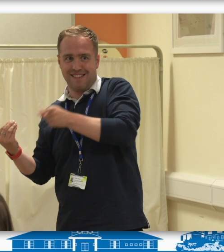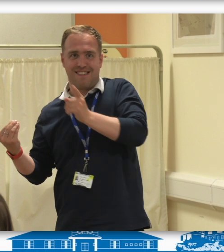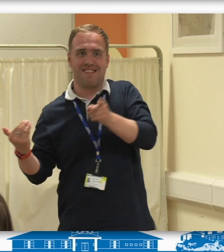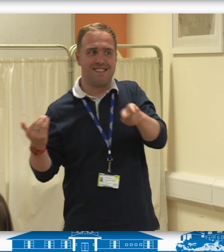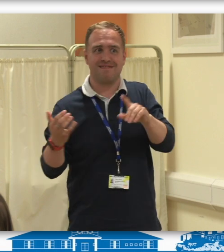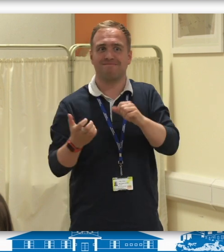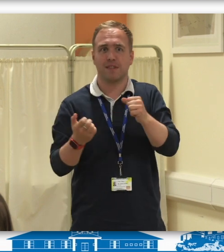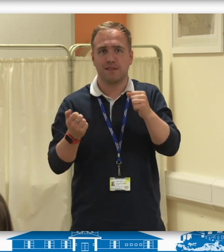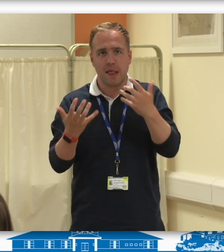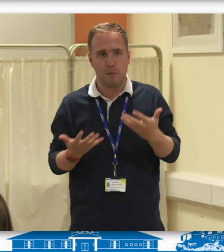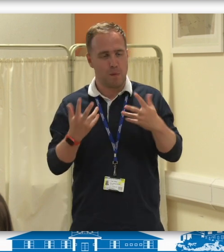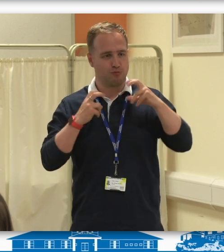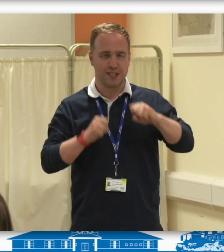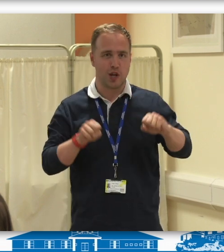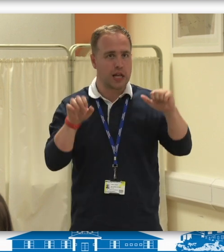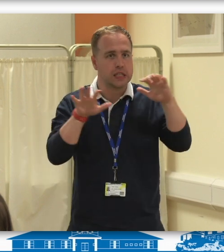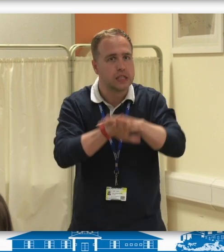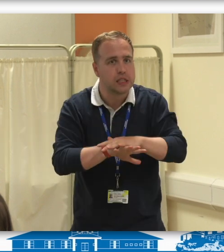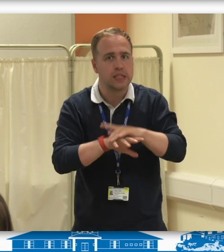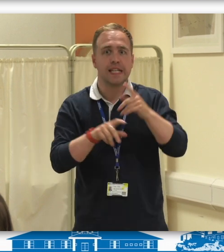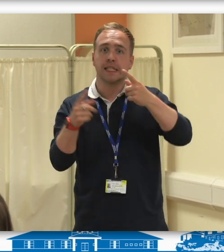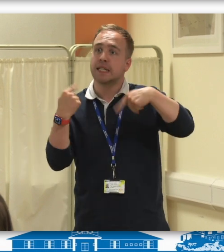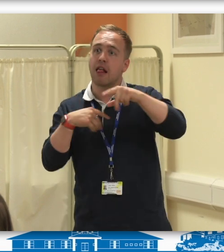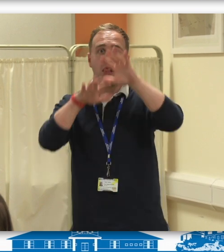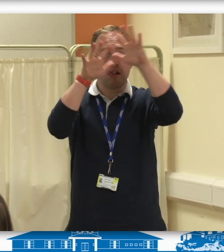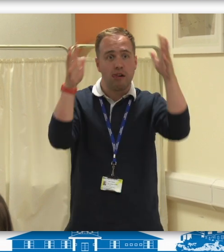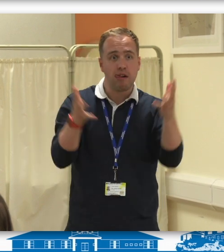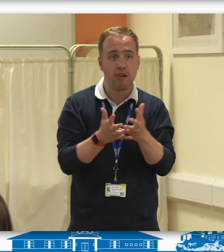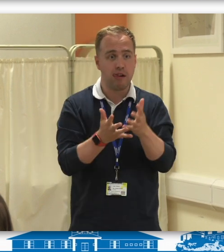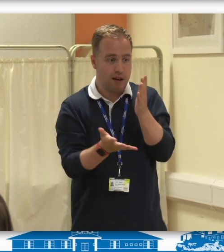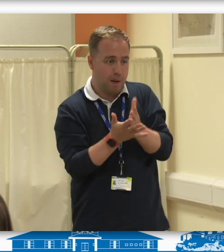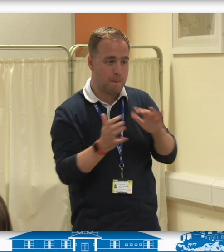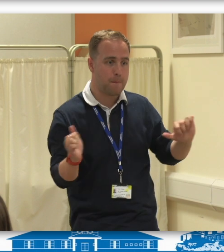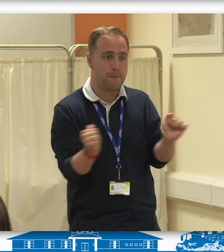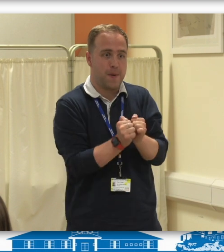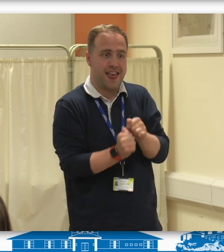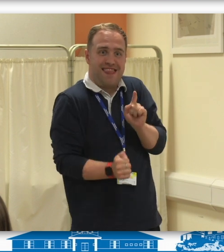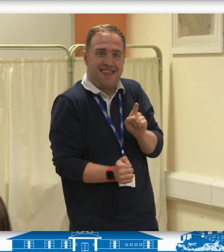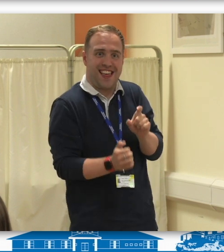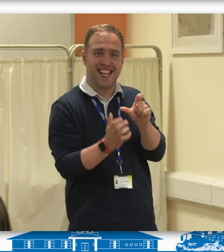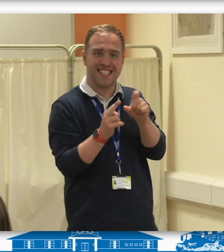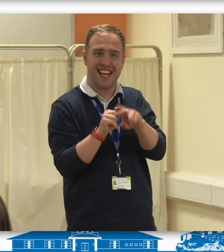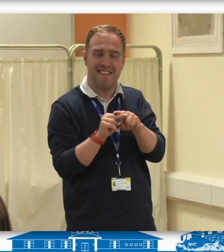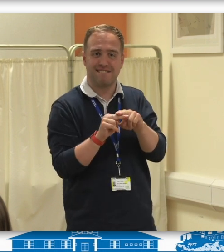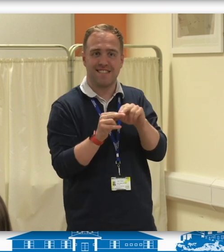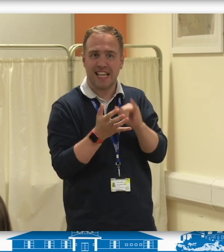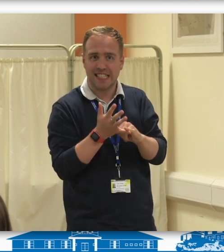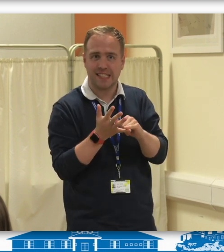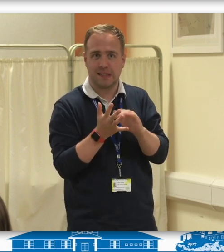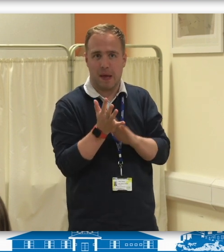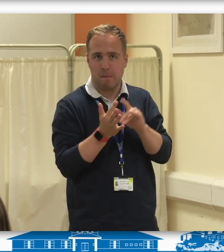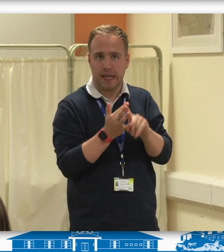clear yet. There's still a lack of global consensus around definition for the condition, which makes the research